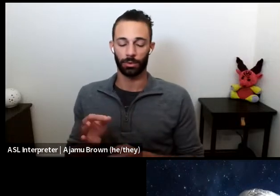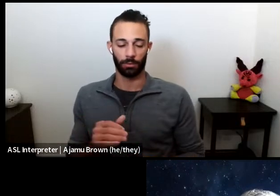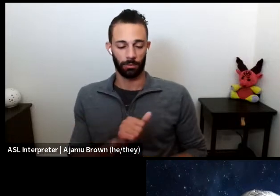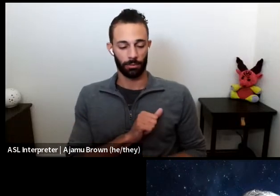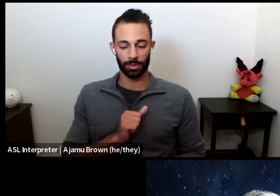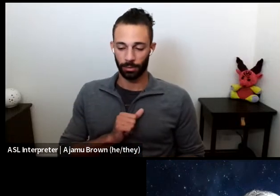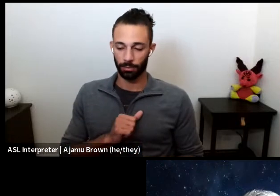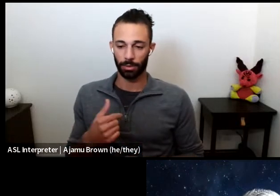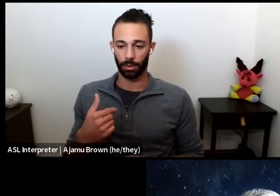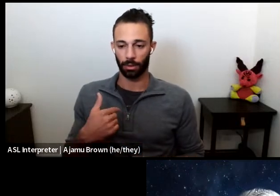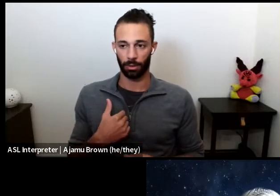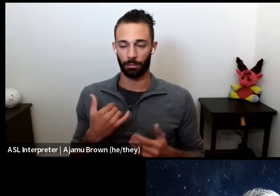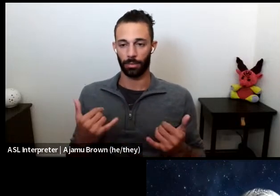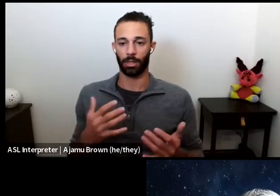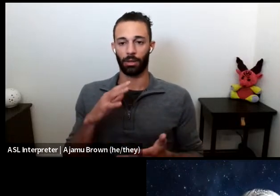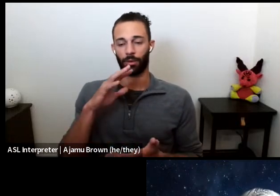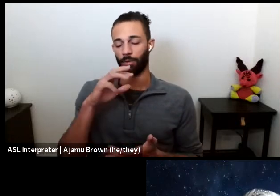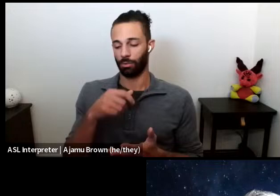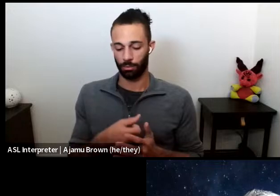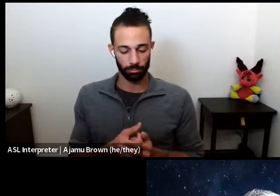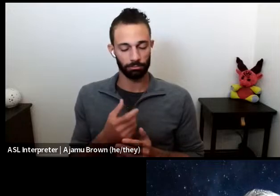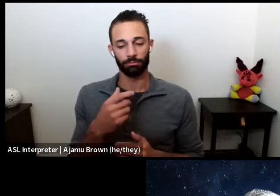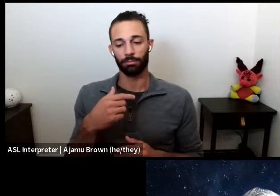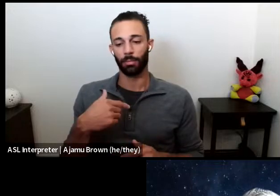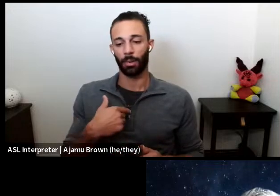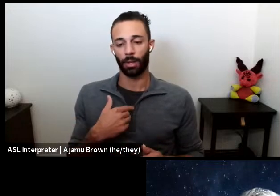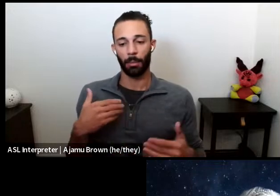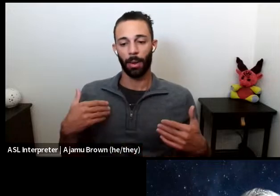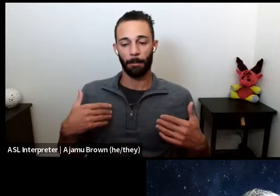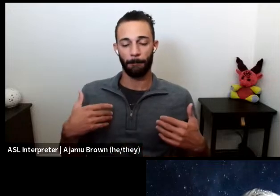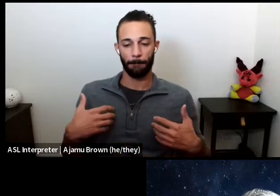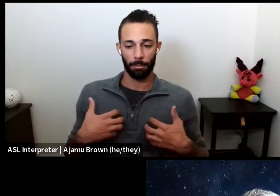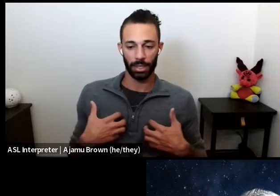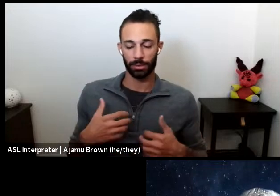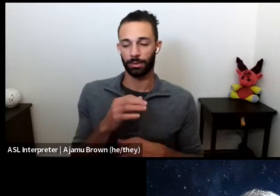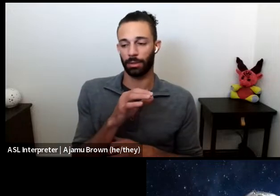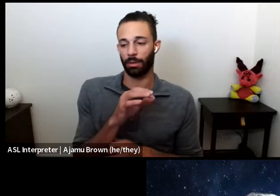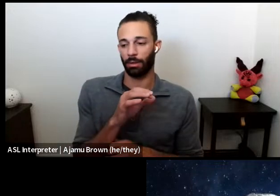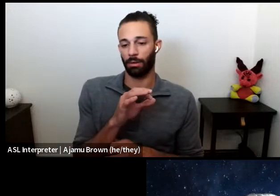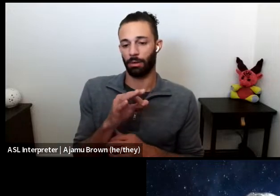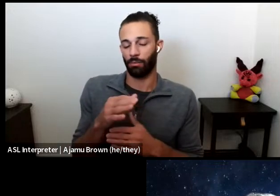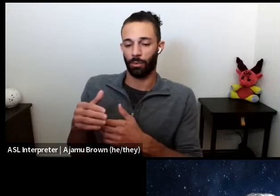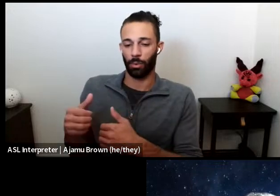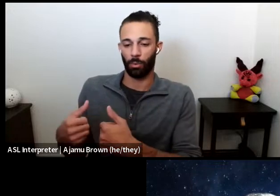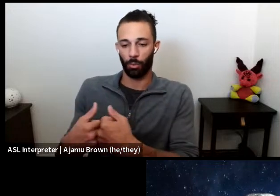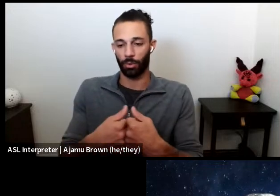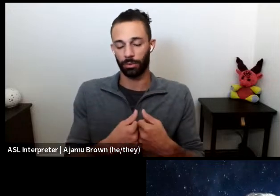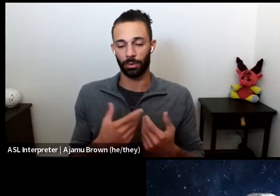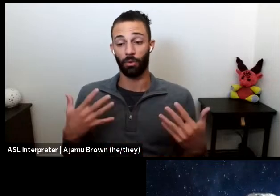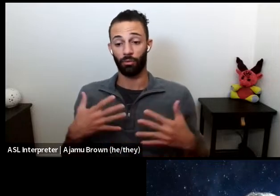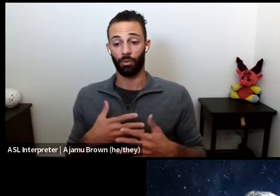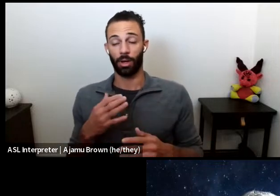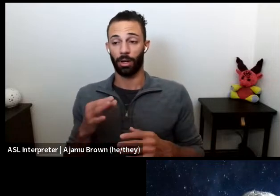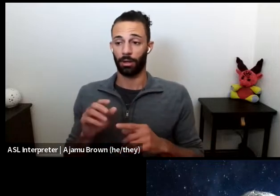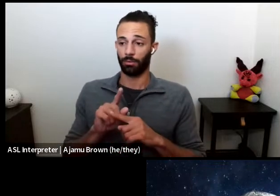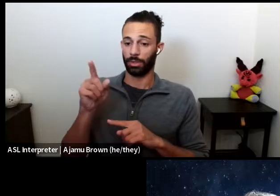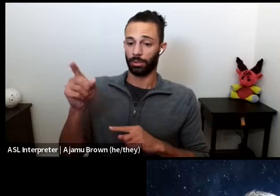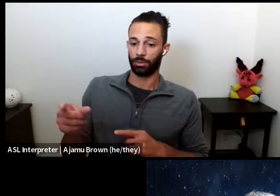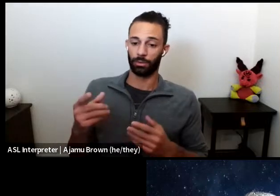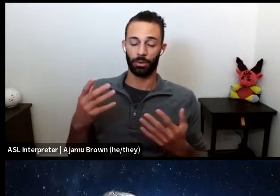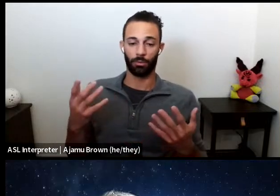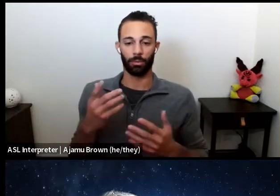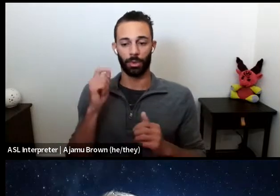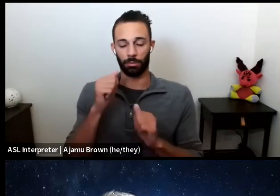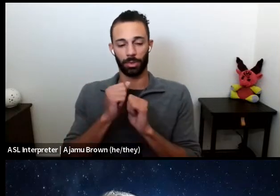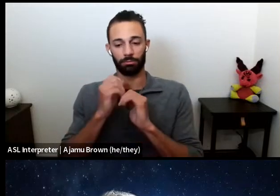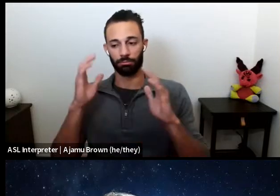out. I'm the beast of a borderlands, a fright at the frontier of what can be thought, a haunt on the horizon under